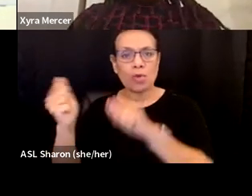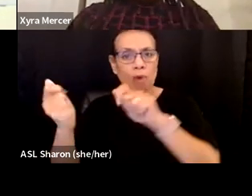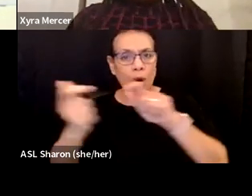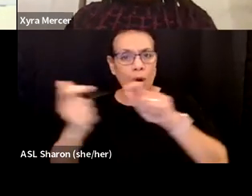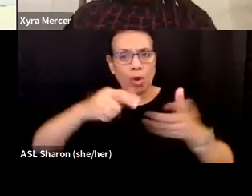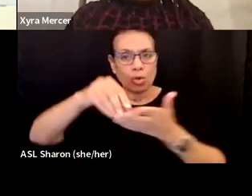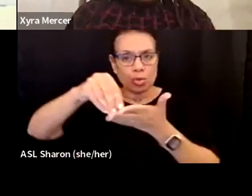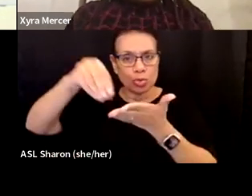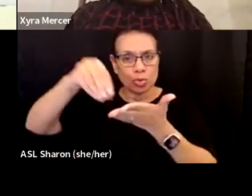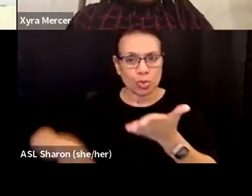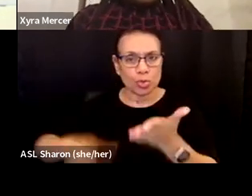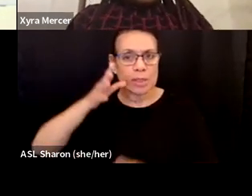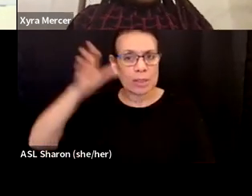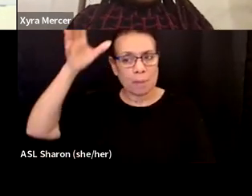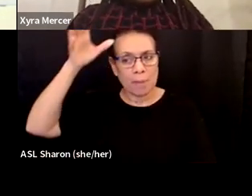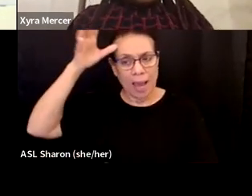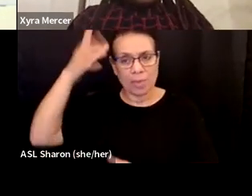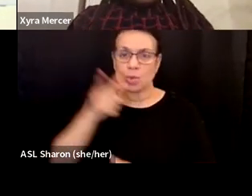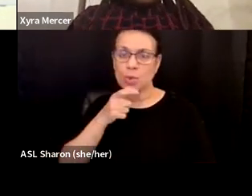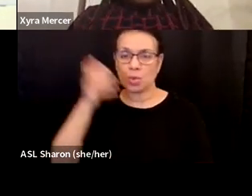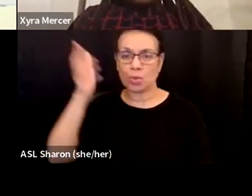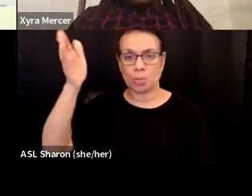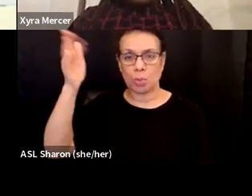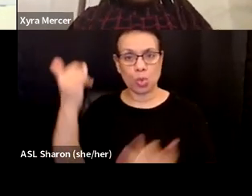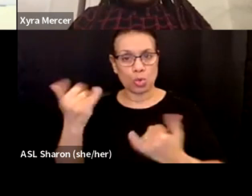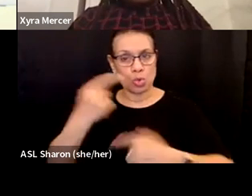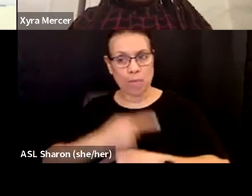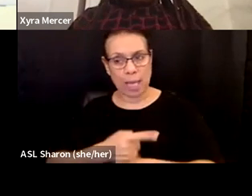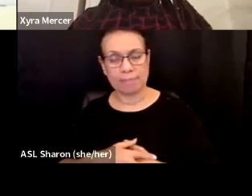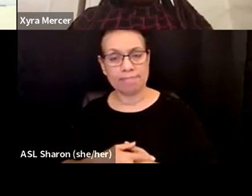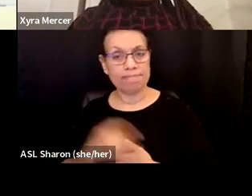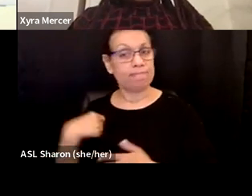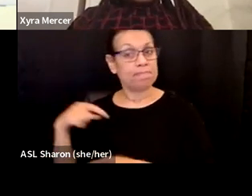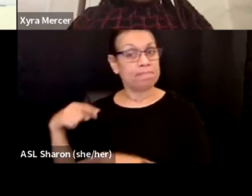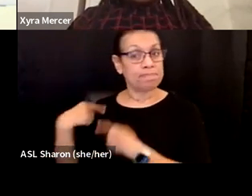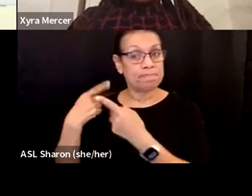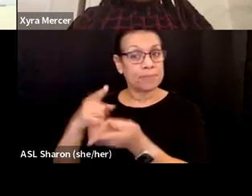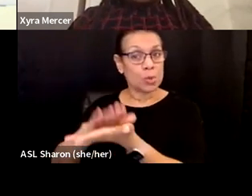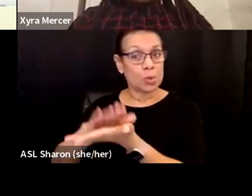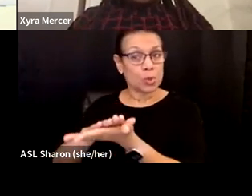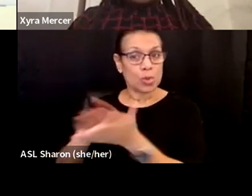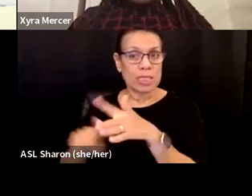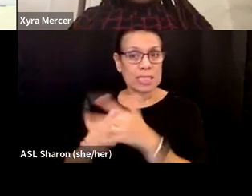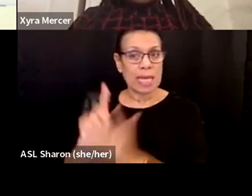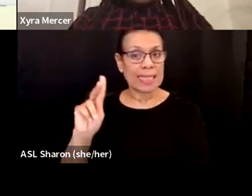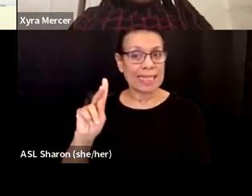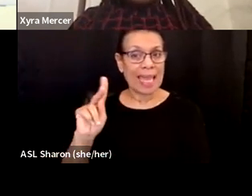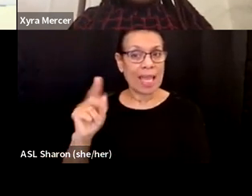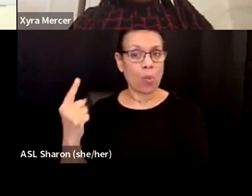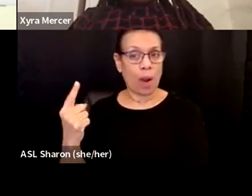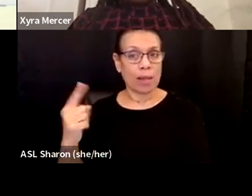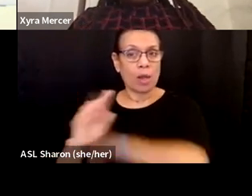and parents that have presented um we've been at the shaw since she started in k1 in the fall of